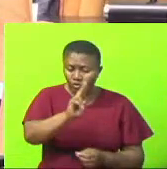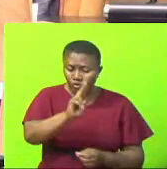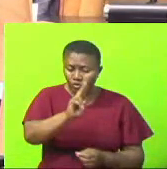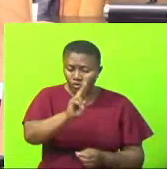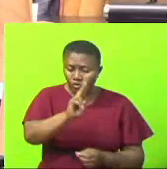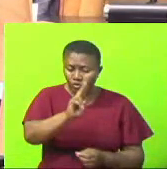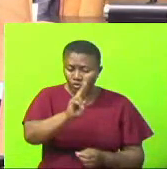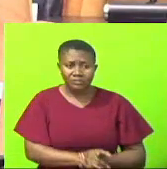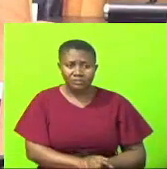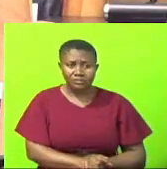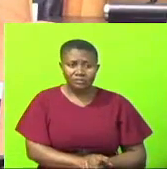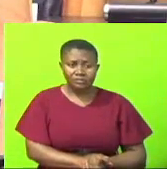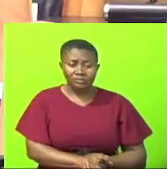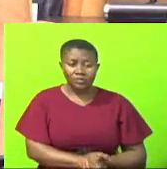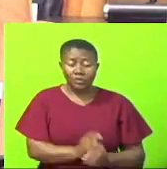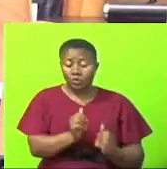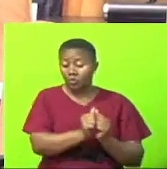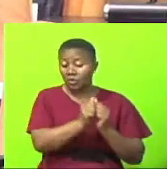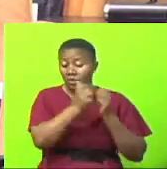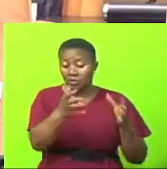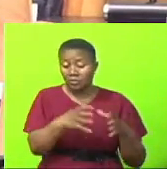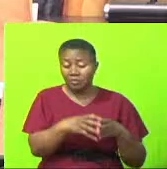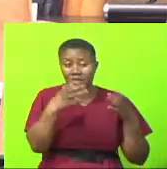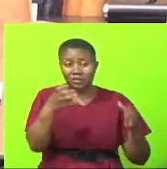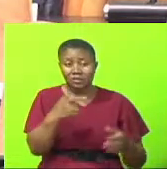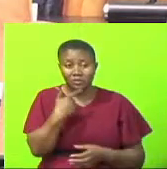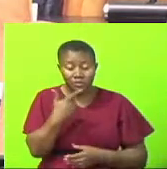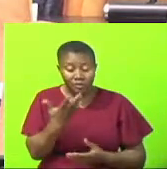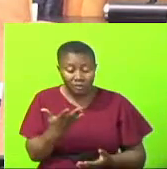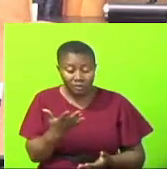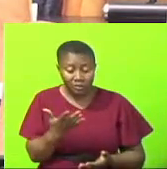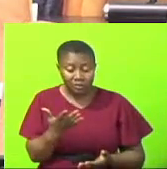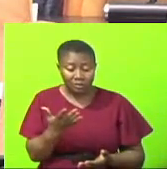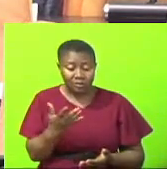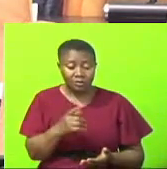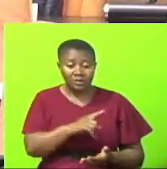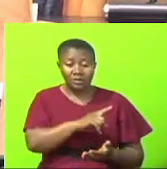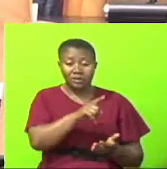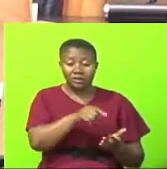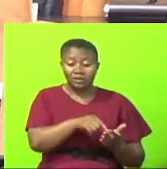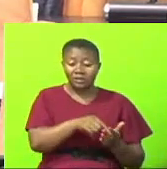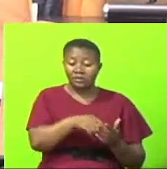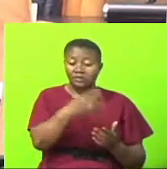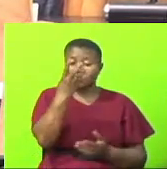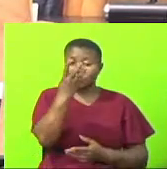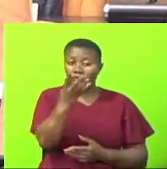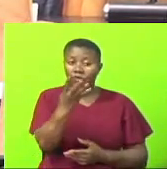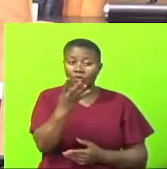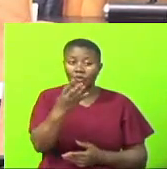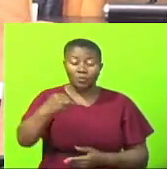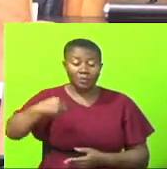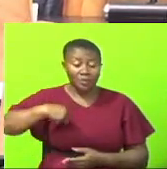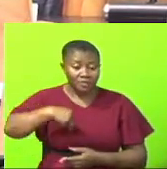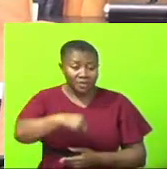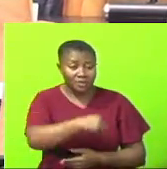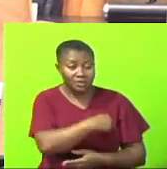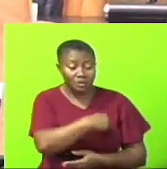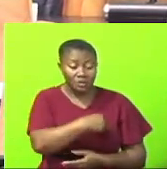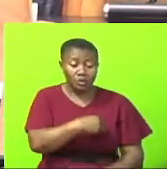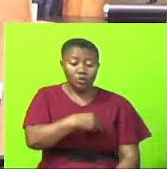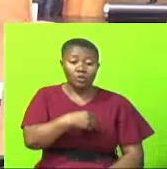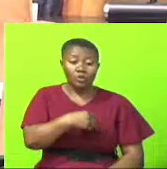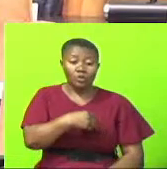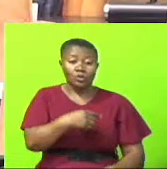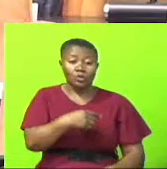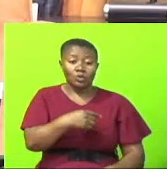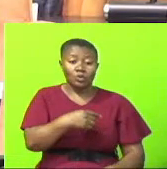humble submission that these our four honorable colleagues, once they have filed with the Electoral Commission they have